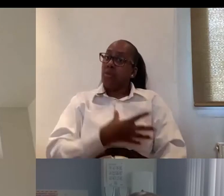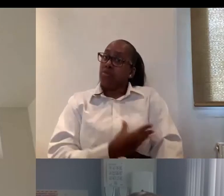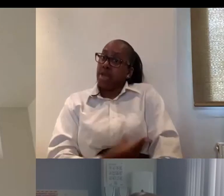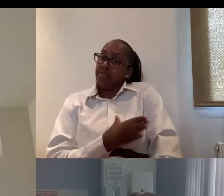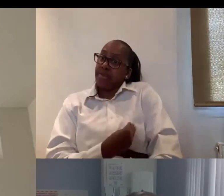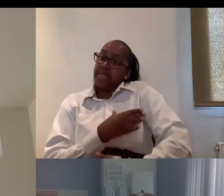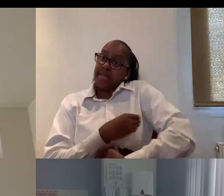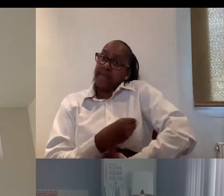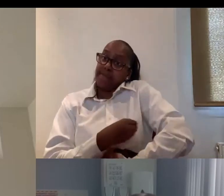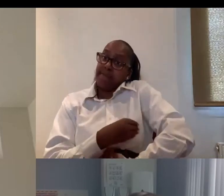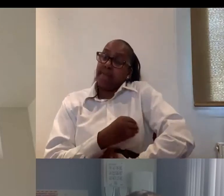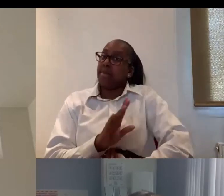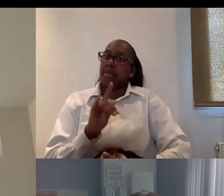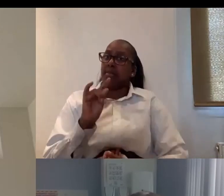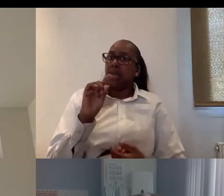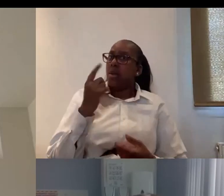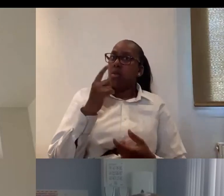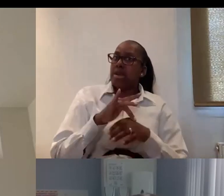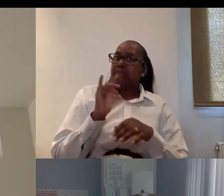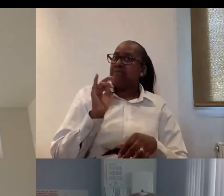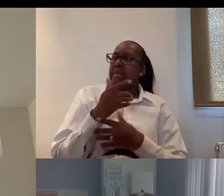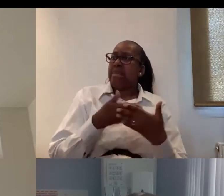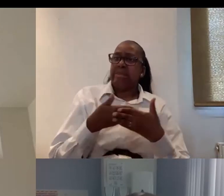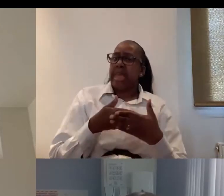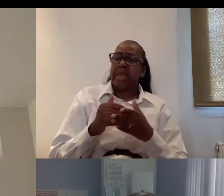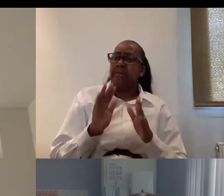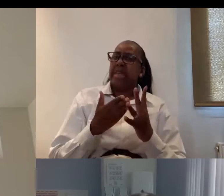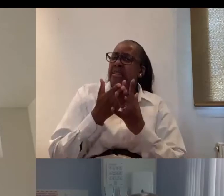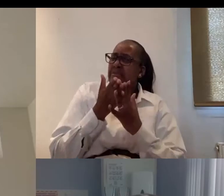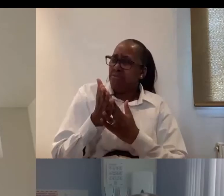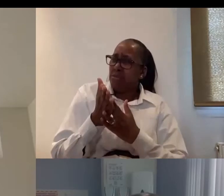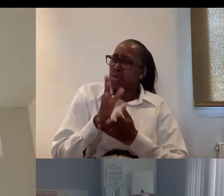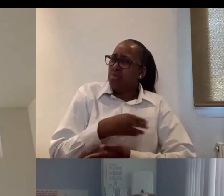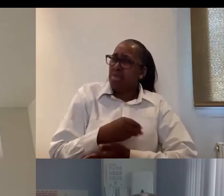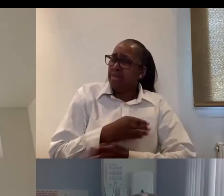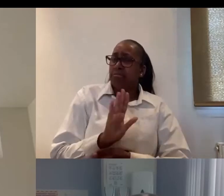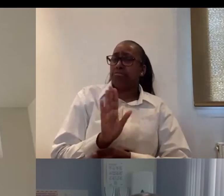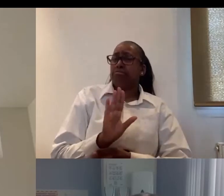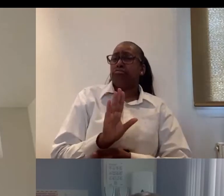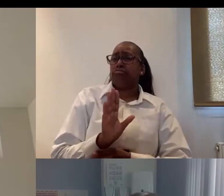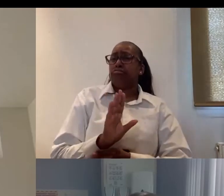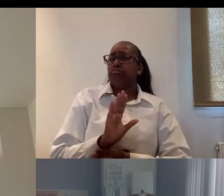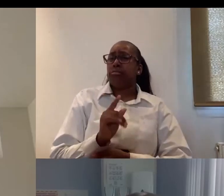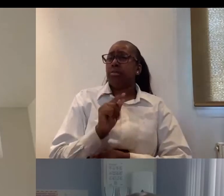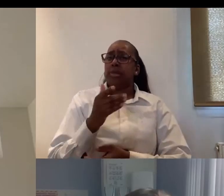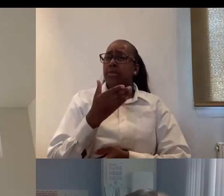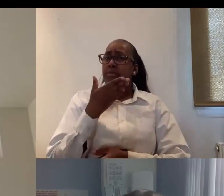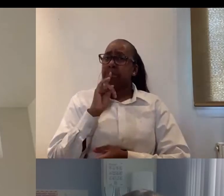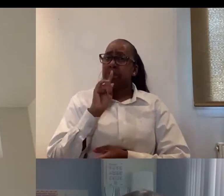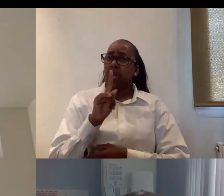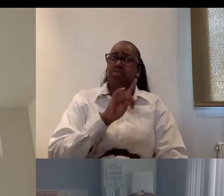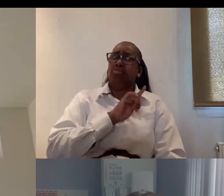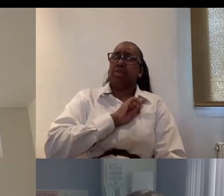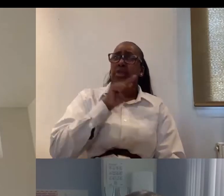breastfeeding, they cannot infect your baby through breastfeeding. So there is absolutely no reason